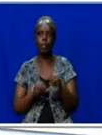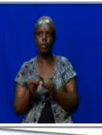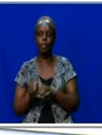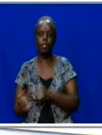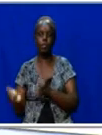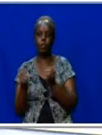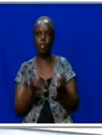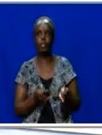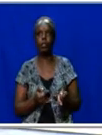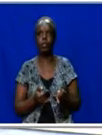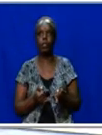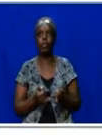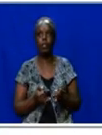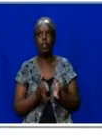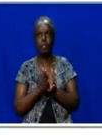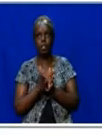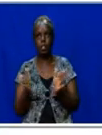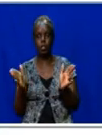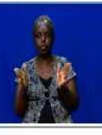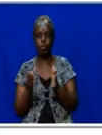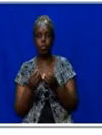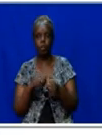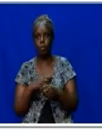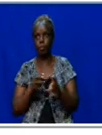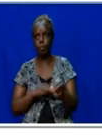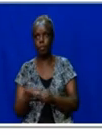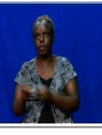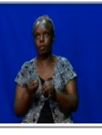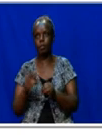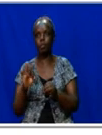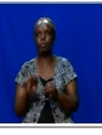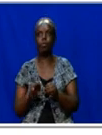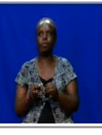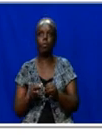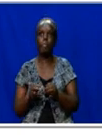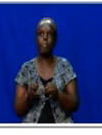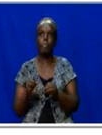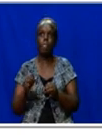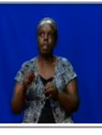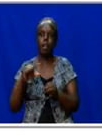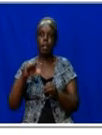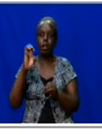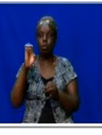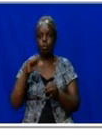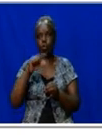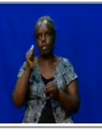Introduction. The general form of a quadratic equation is given by